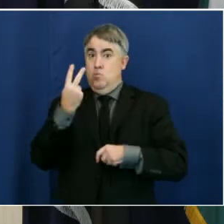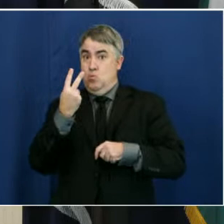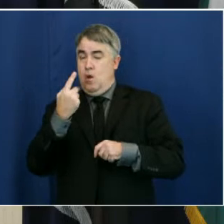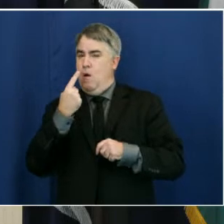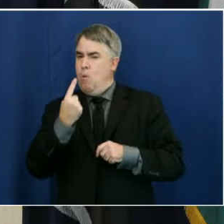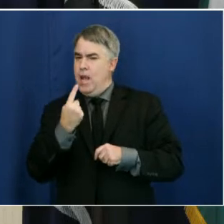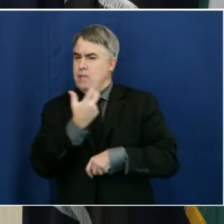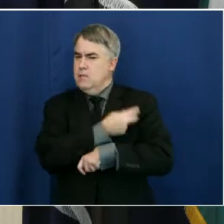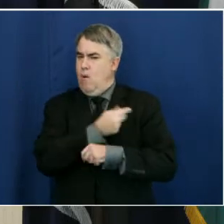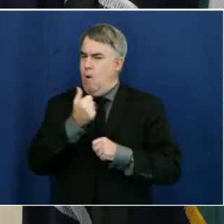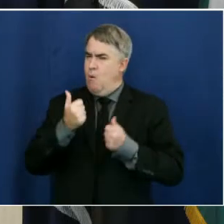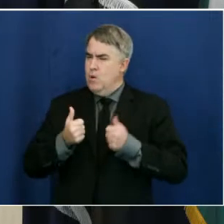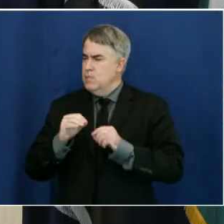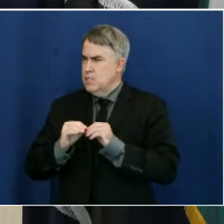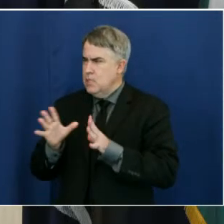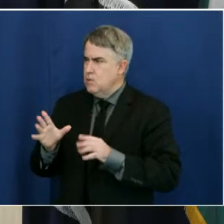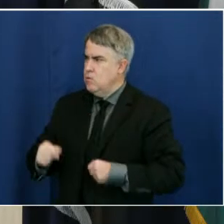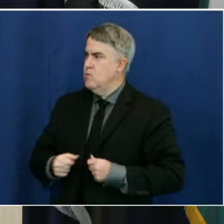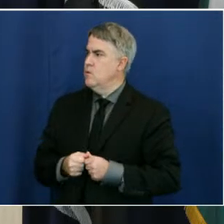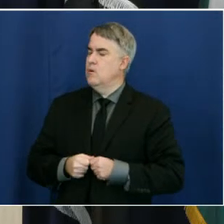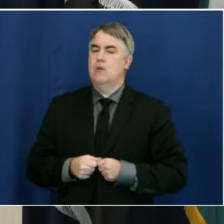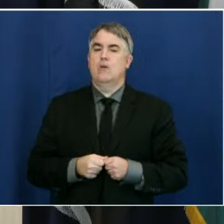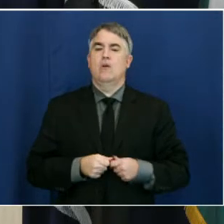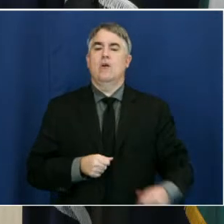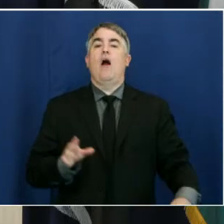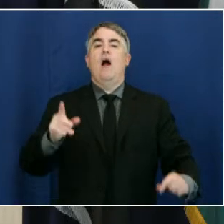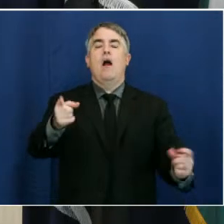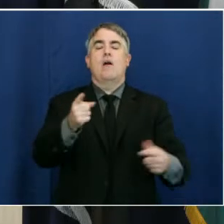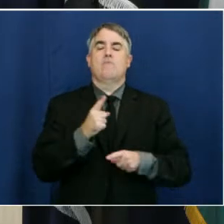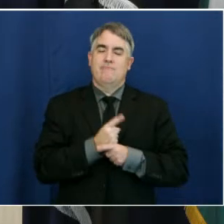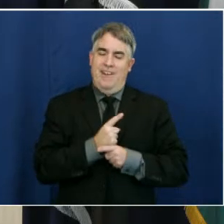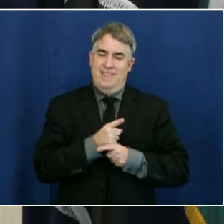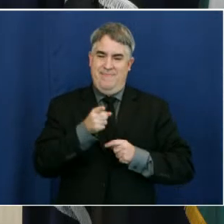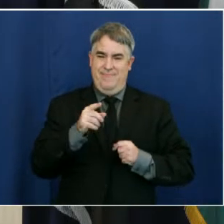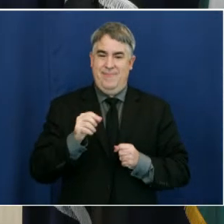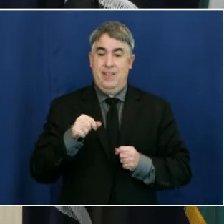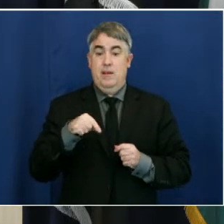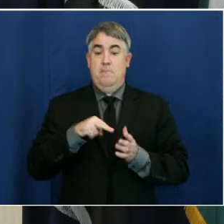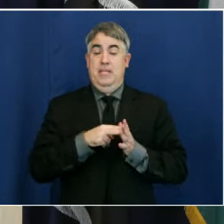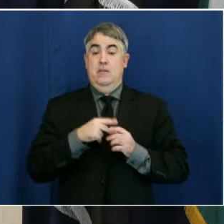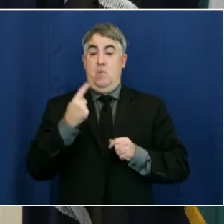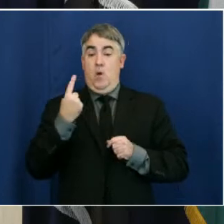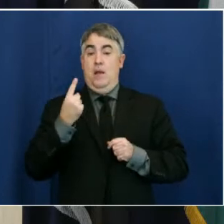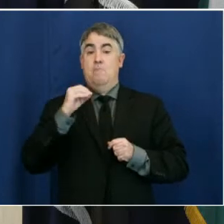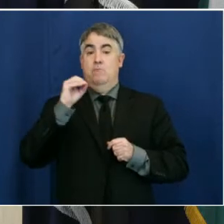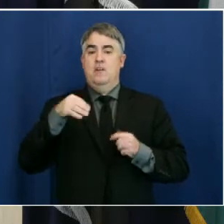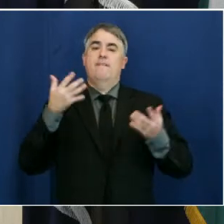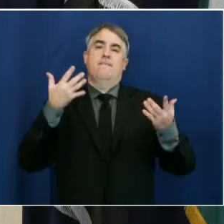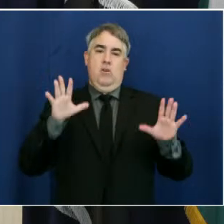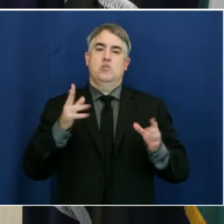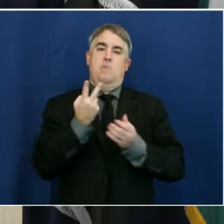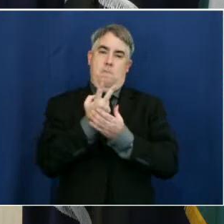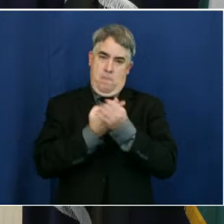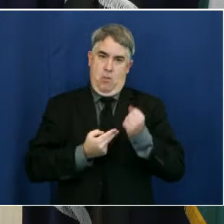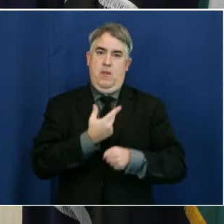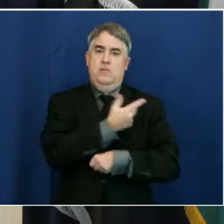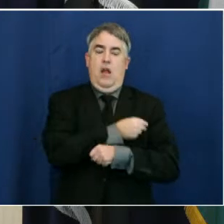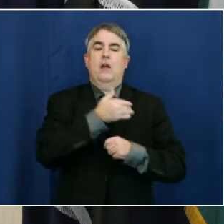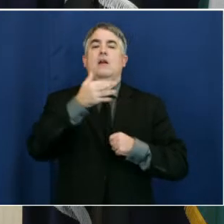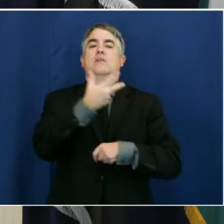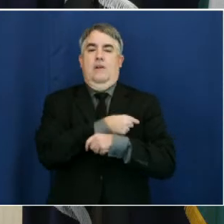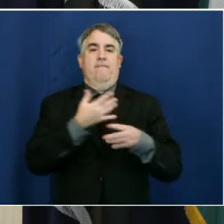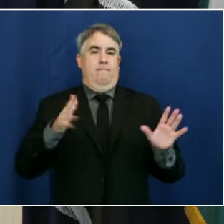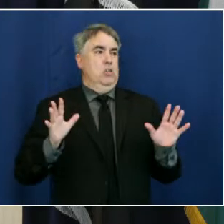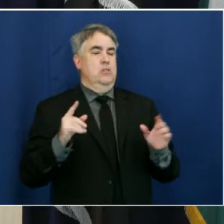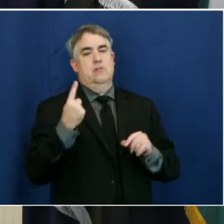bit? Yeah, that's correct, Ashley. So it's 1% have received both their first and second shot. Now, it's important to note that is